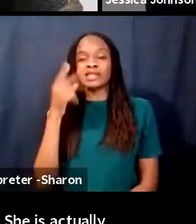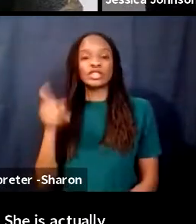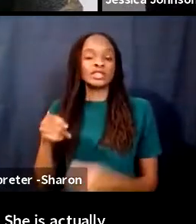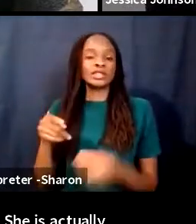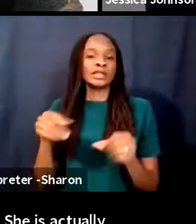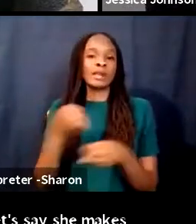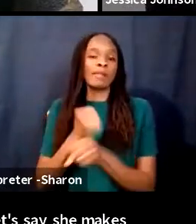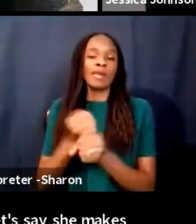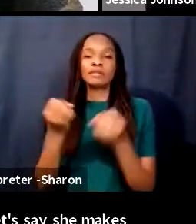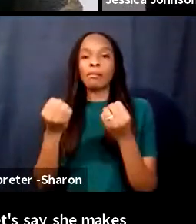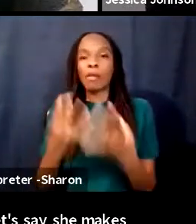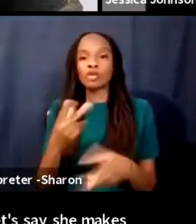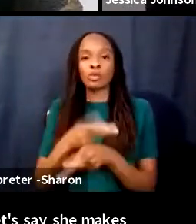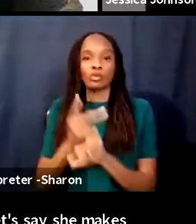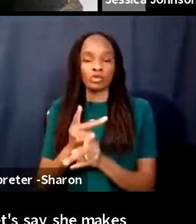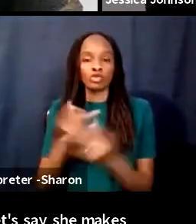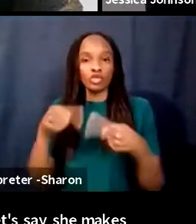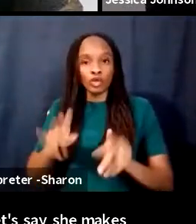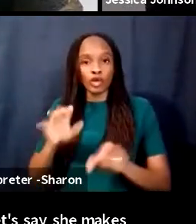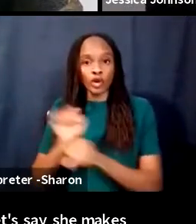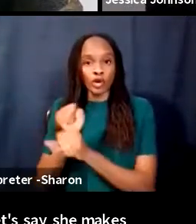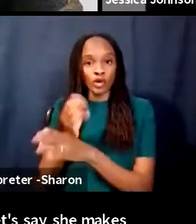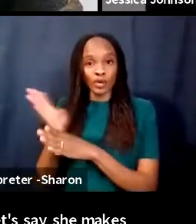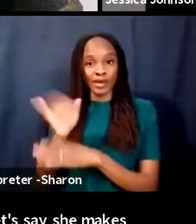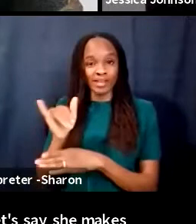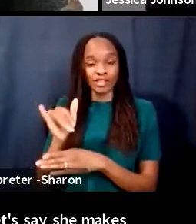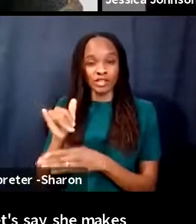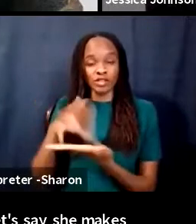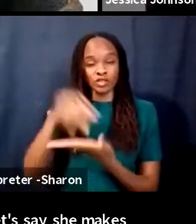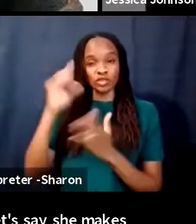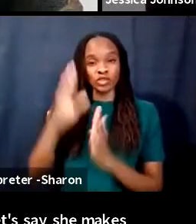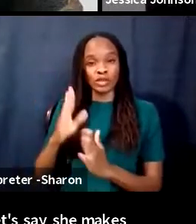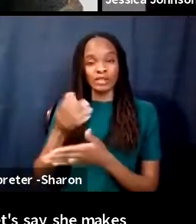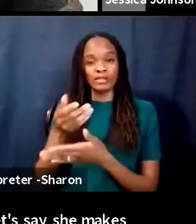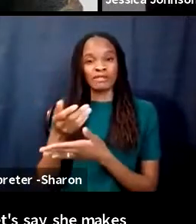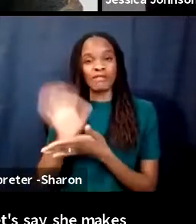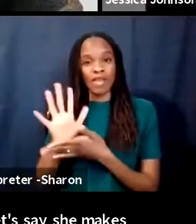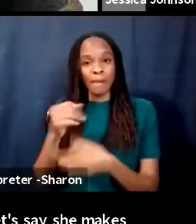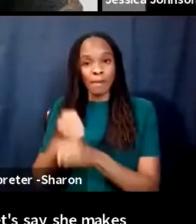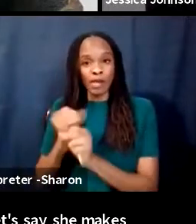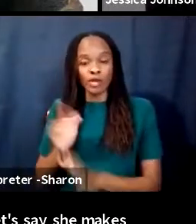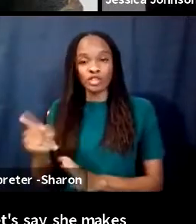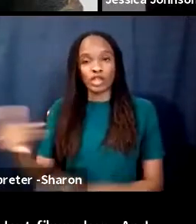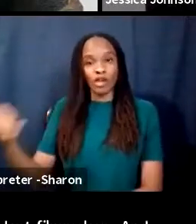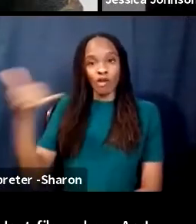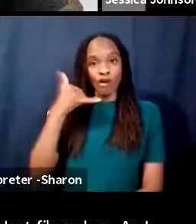productions over the course of her career as a student filmmaker. And she calls